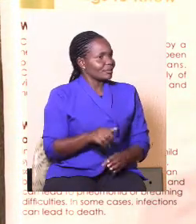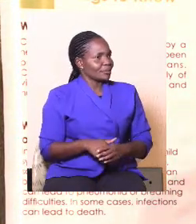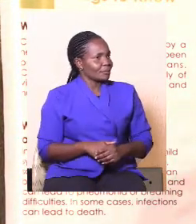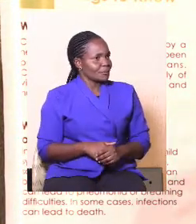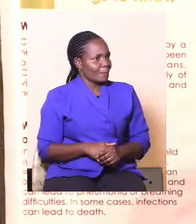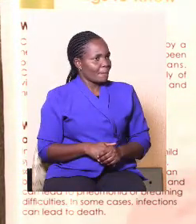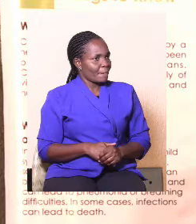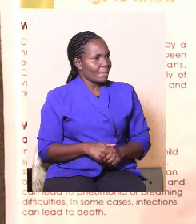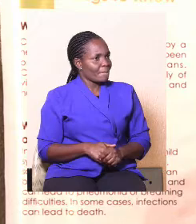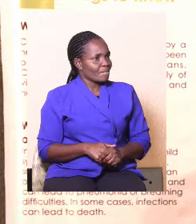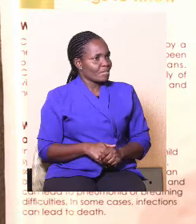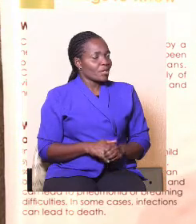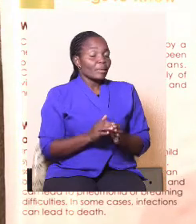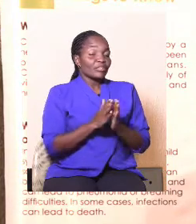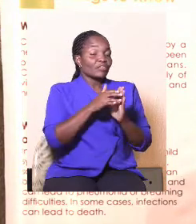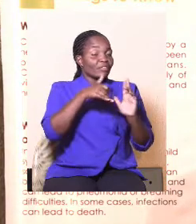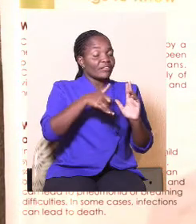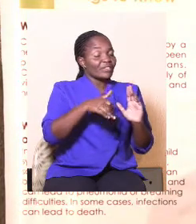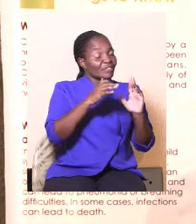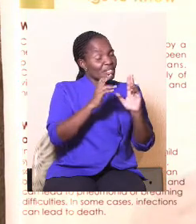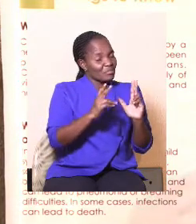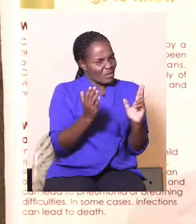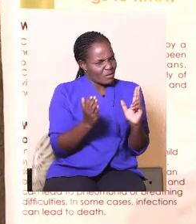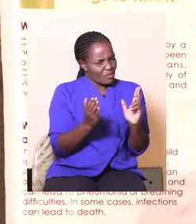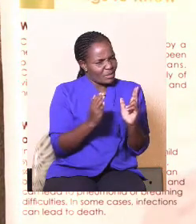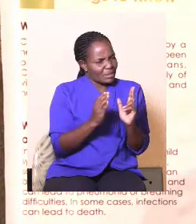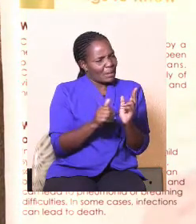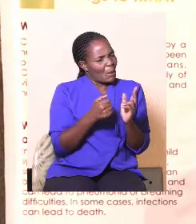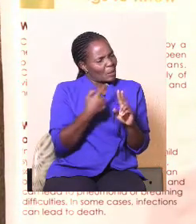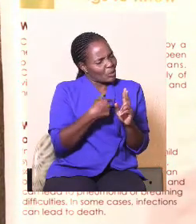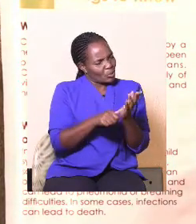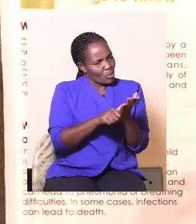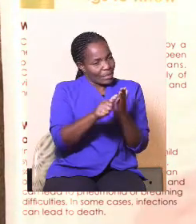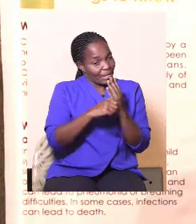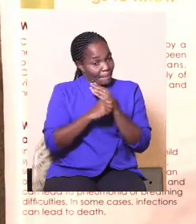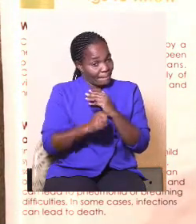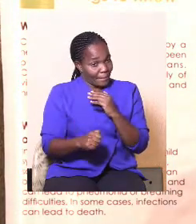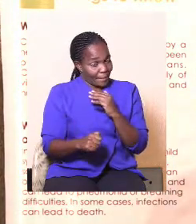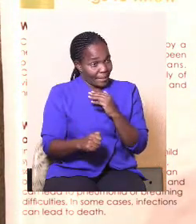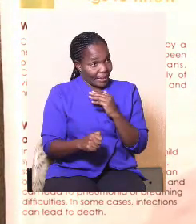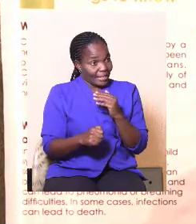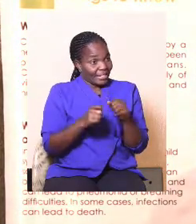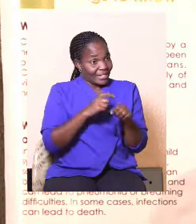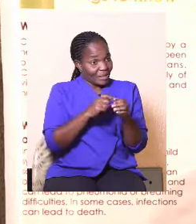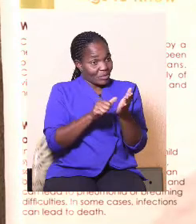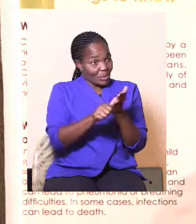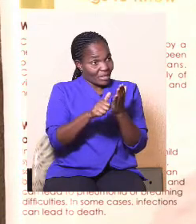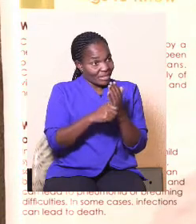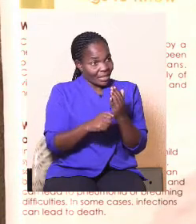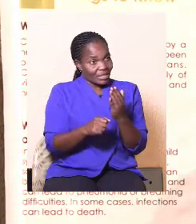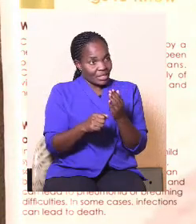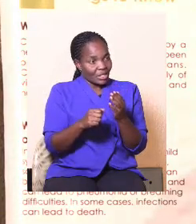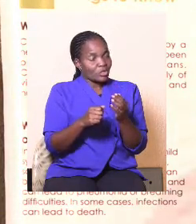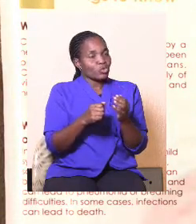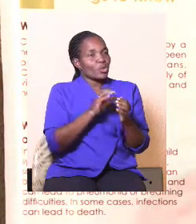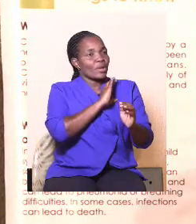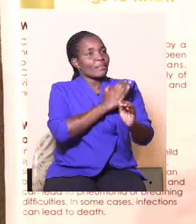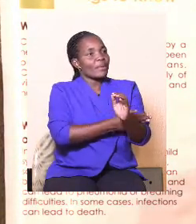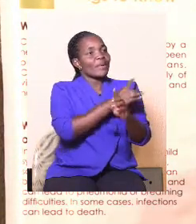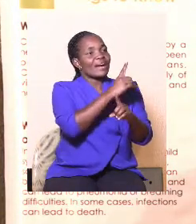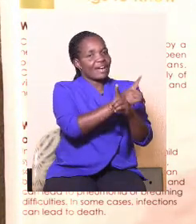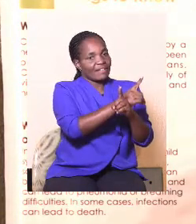be good citizens, pay tax, because when you pay tax, you are putting government in a position to be able to help